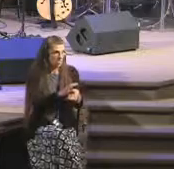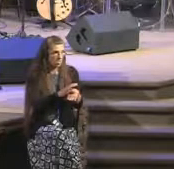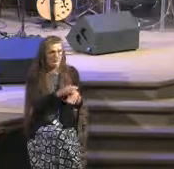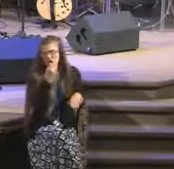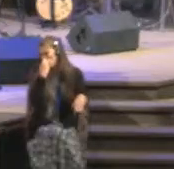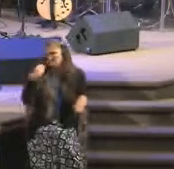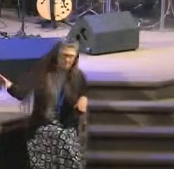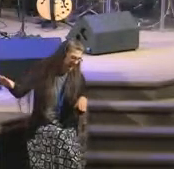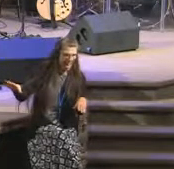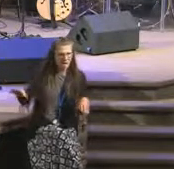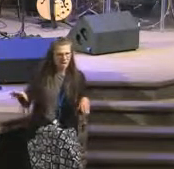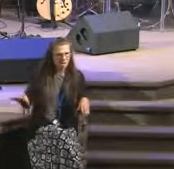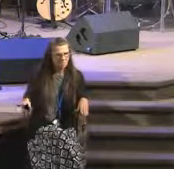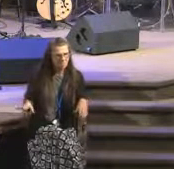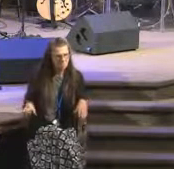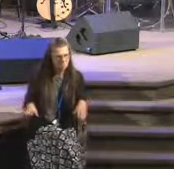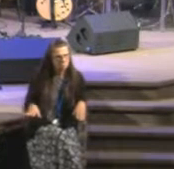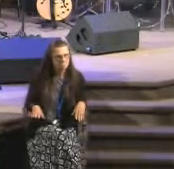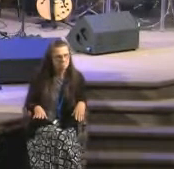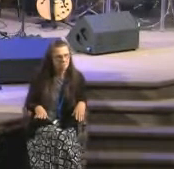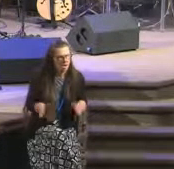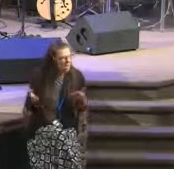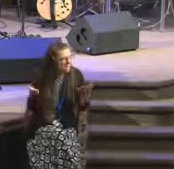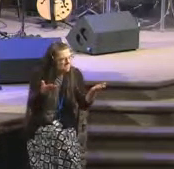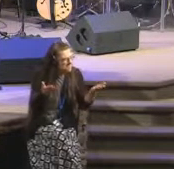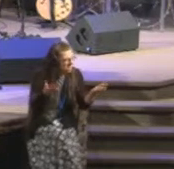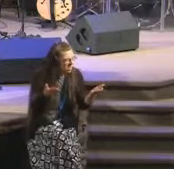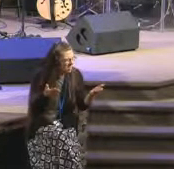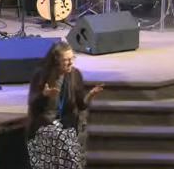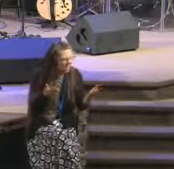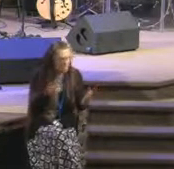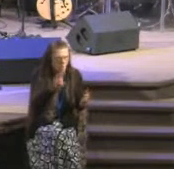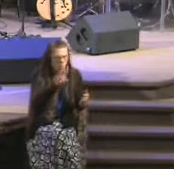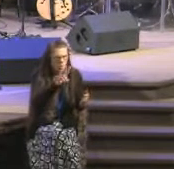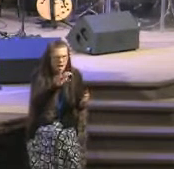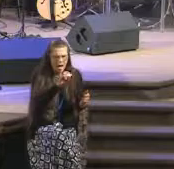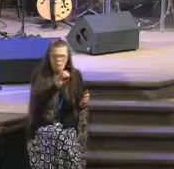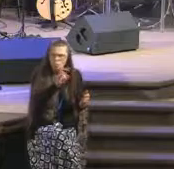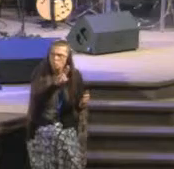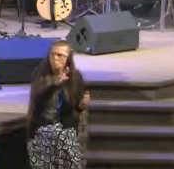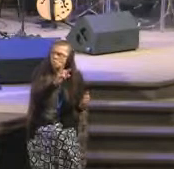was bad. Man, anybody ever drive a Yugo?